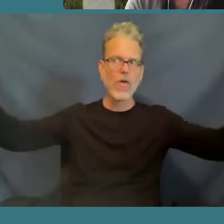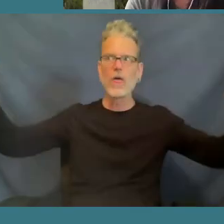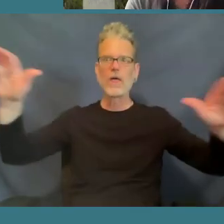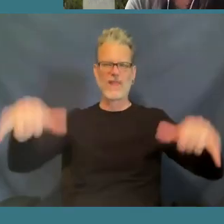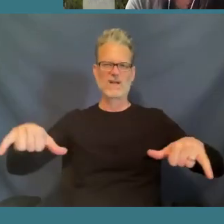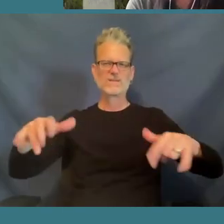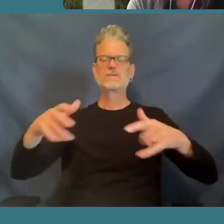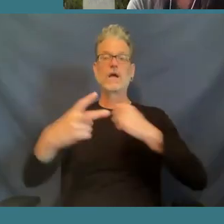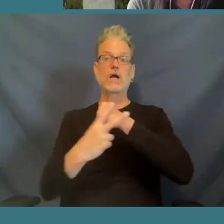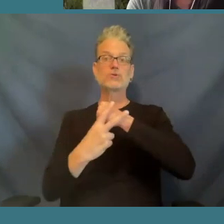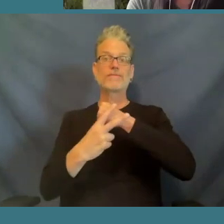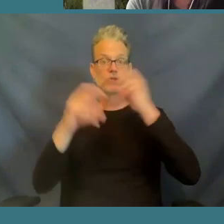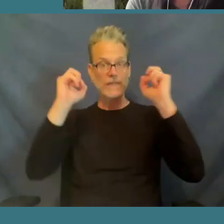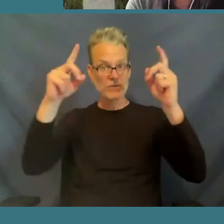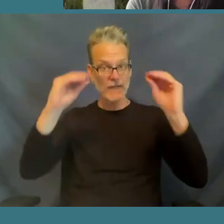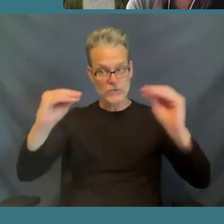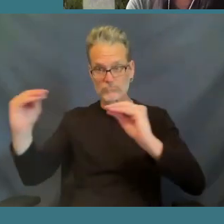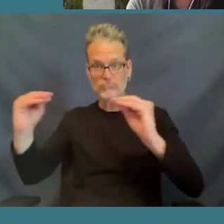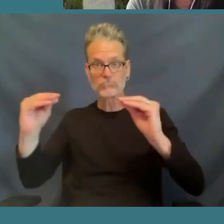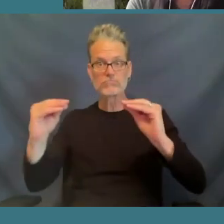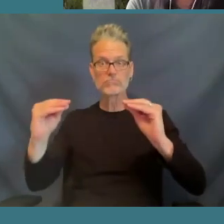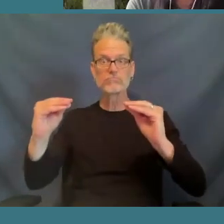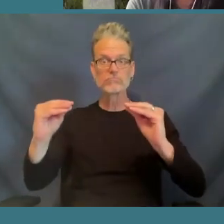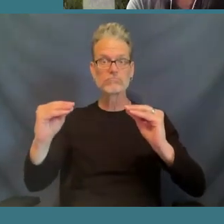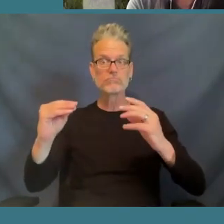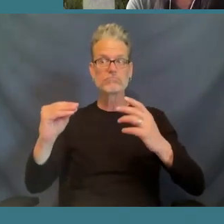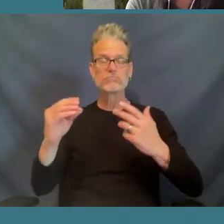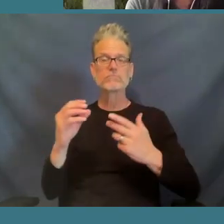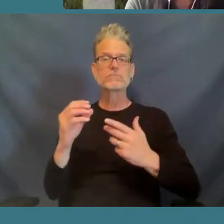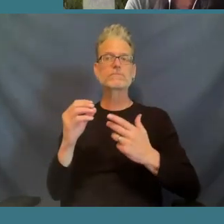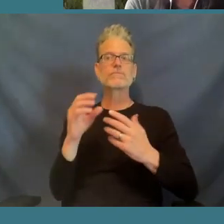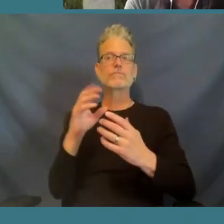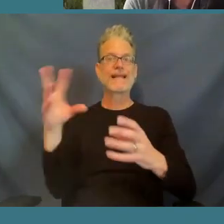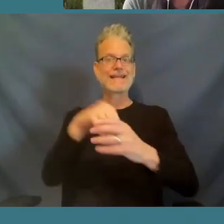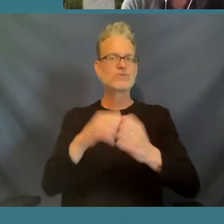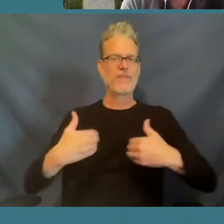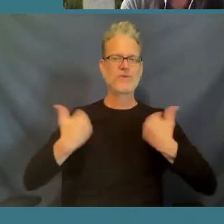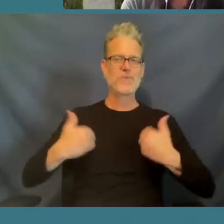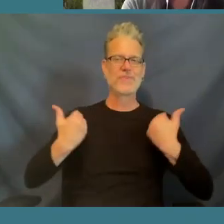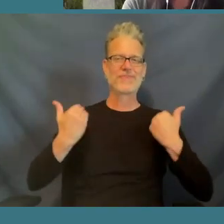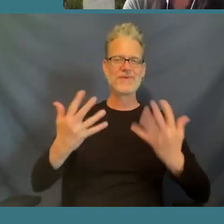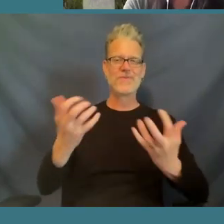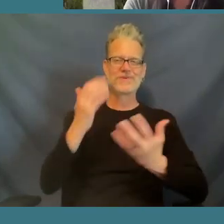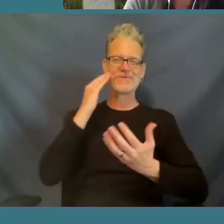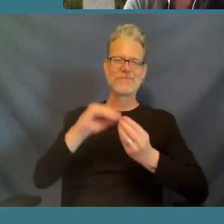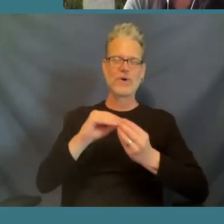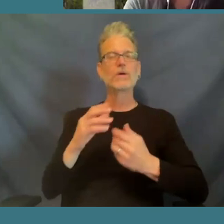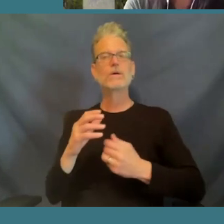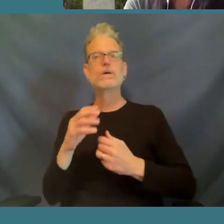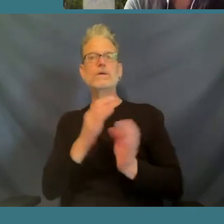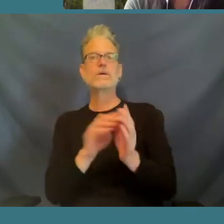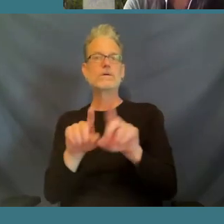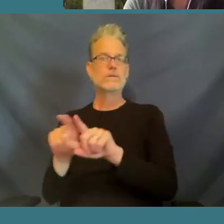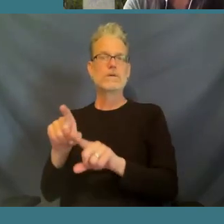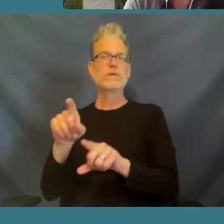conservation education, which supports staff from all deputy areas in engaging with youth. And to note here, state private tribal